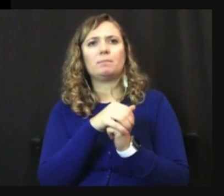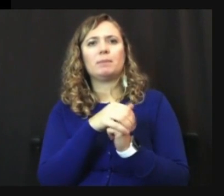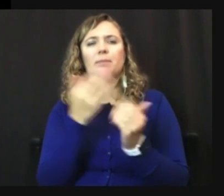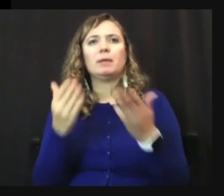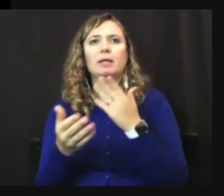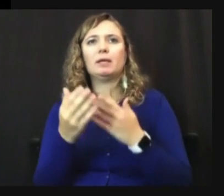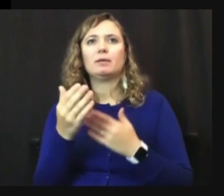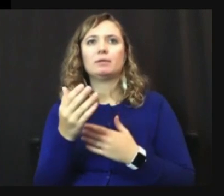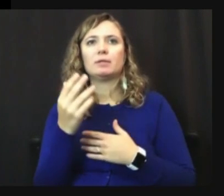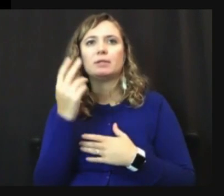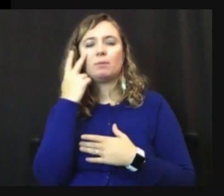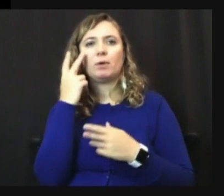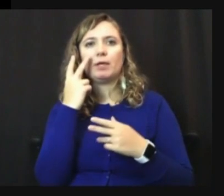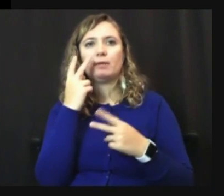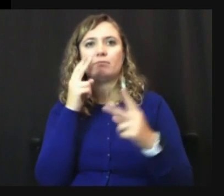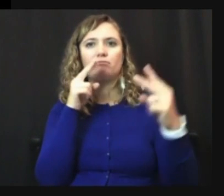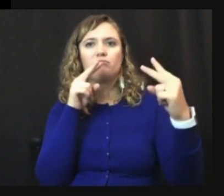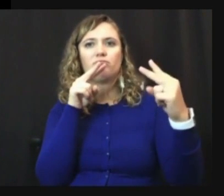talking to them.